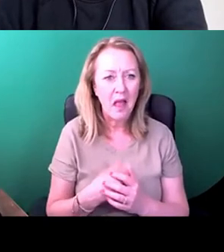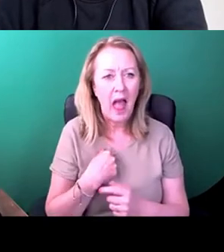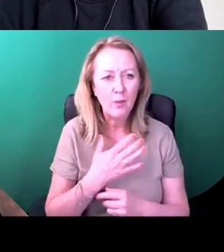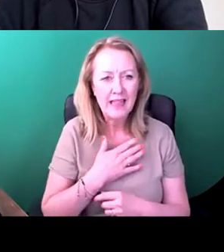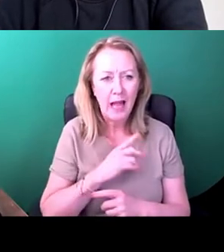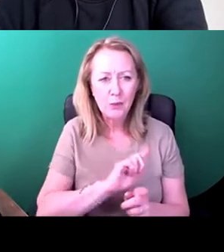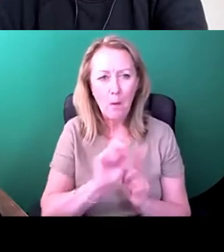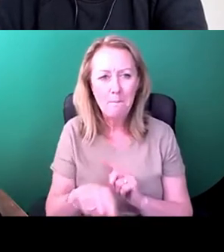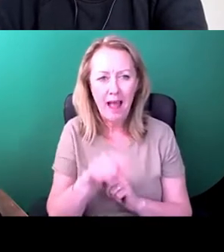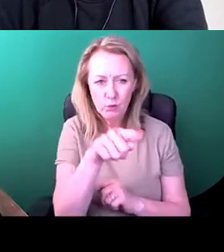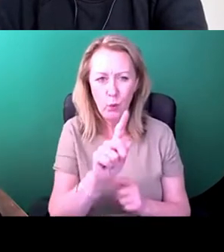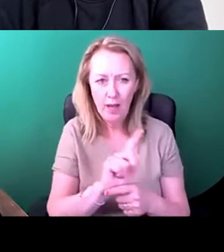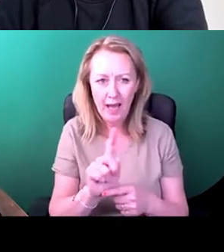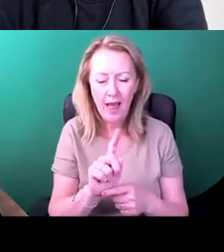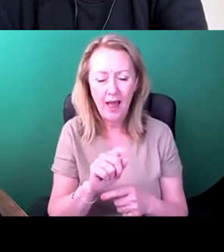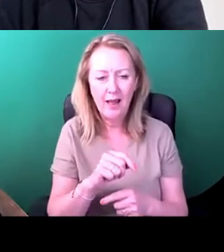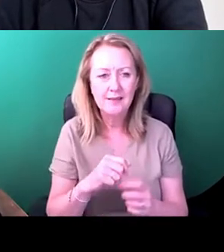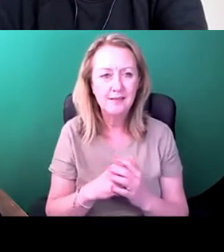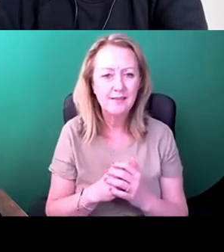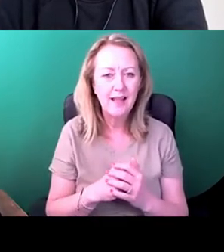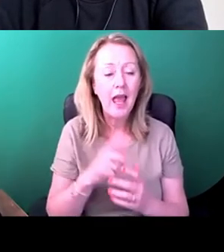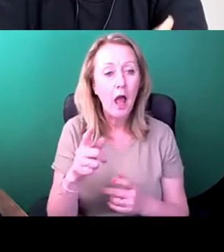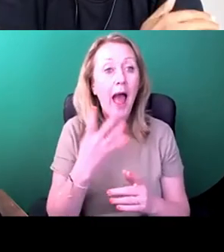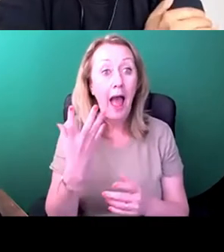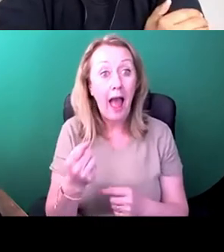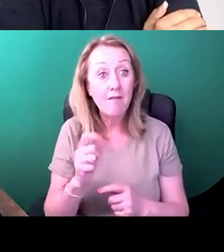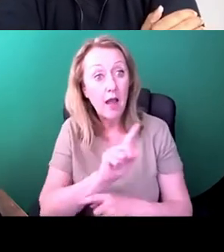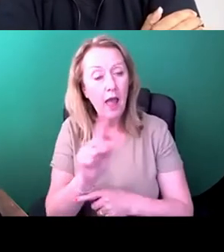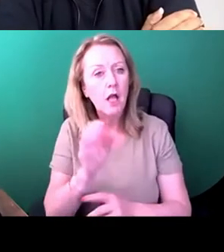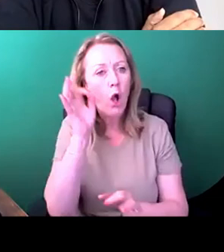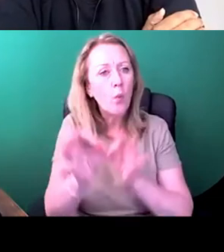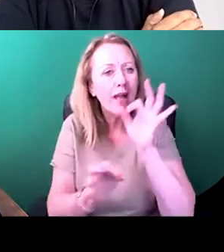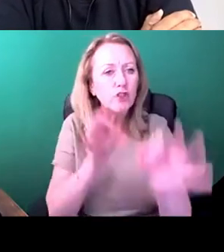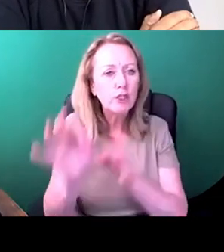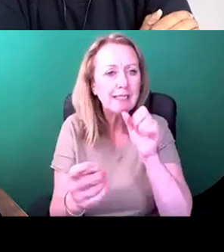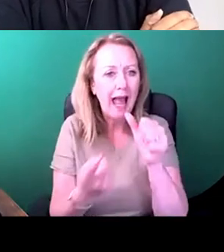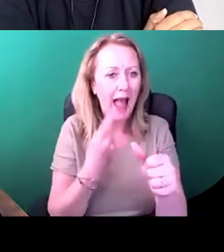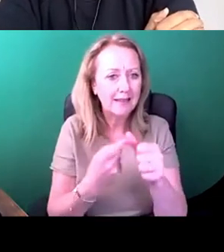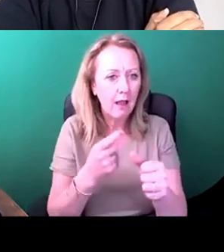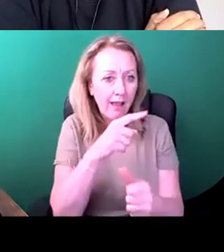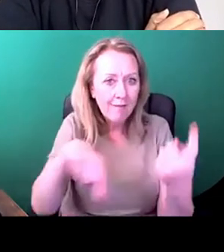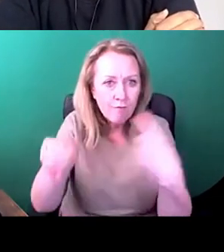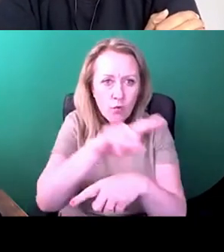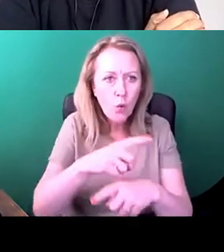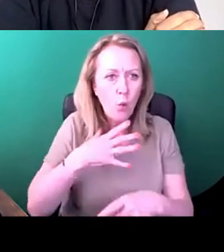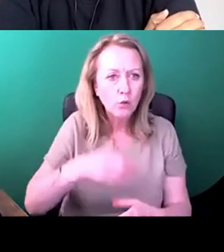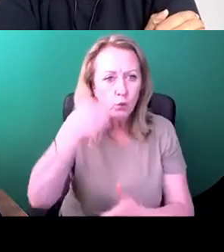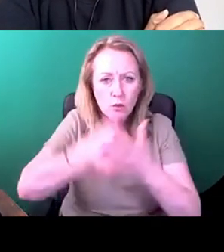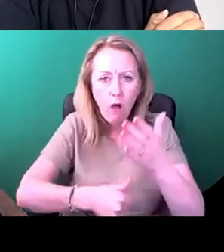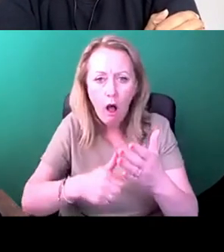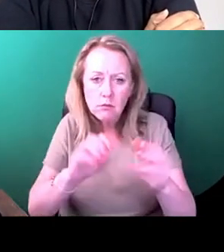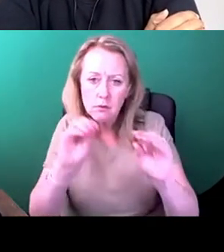on that. Just on that point, the Q&A, if you can start and get some of your questions and